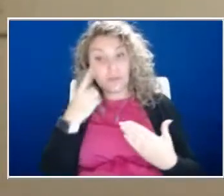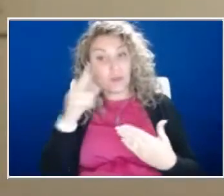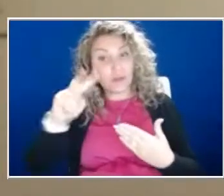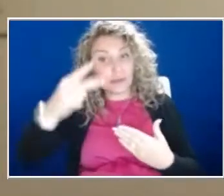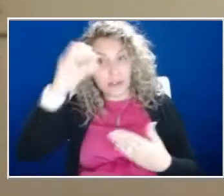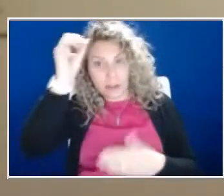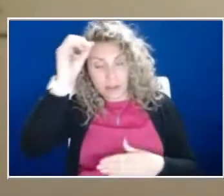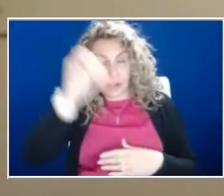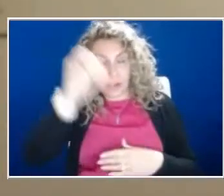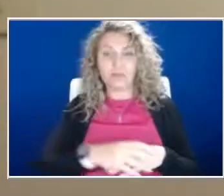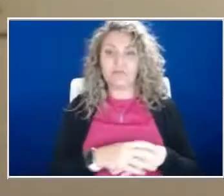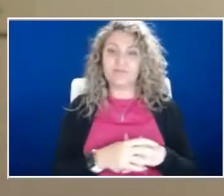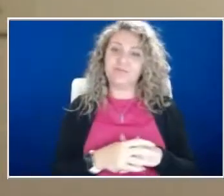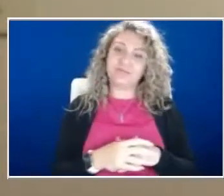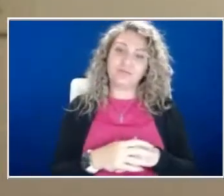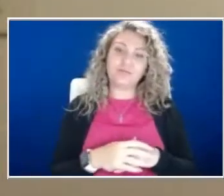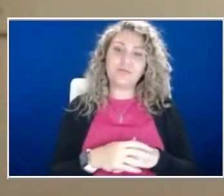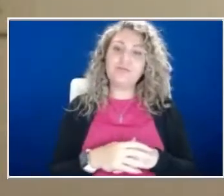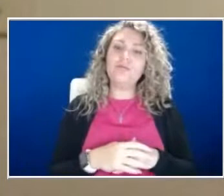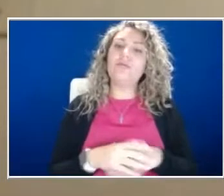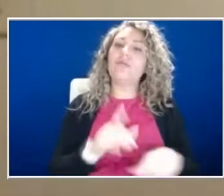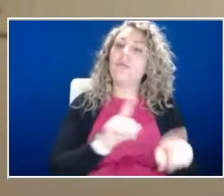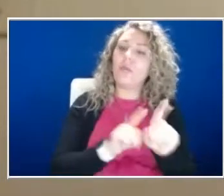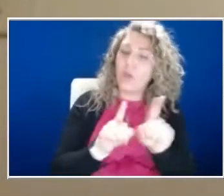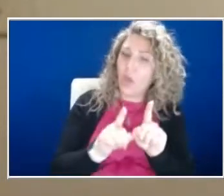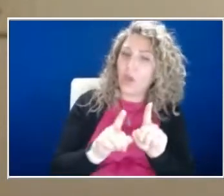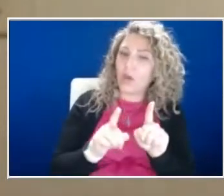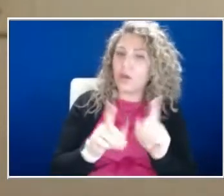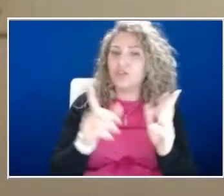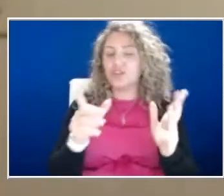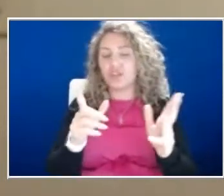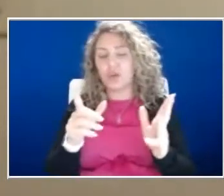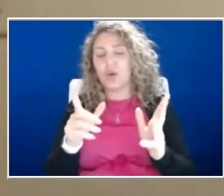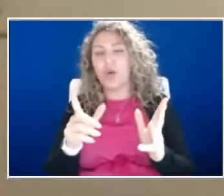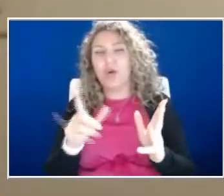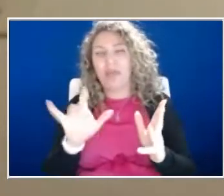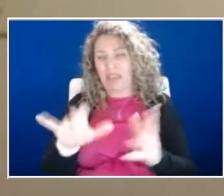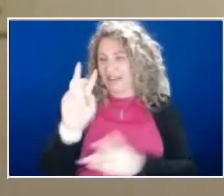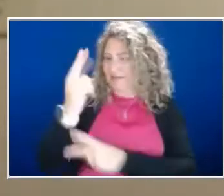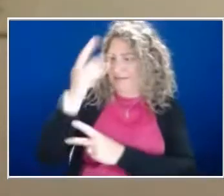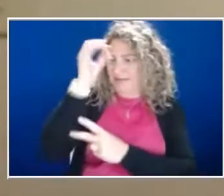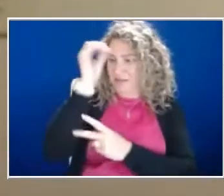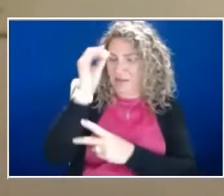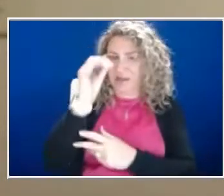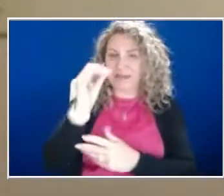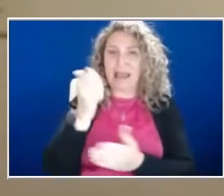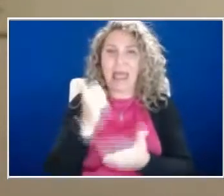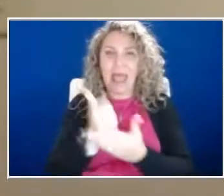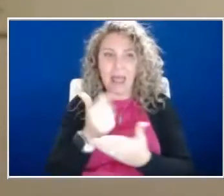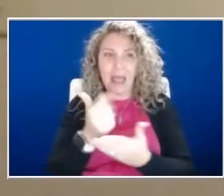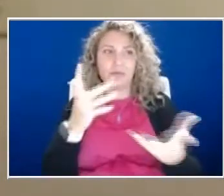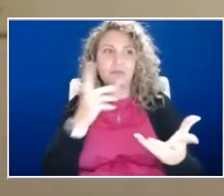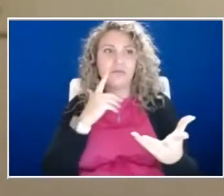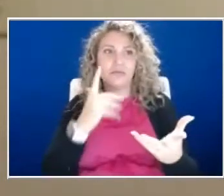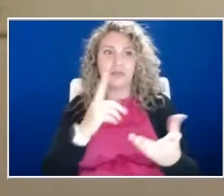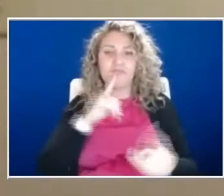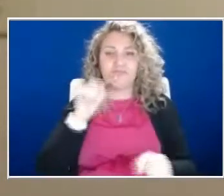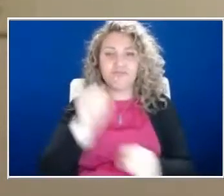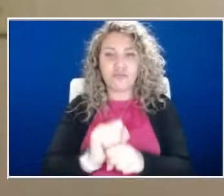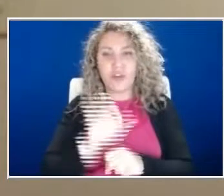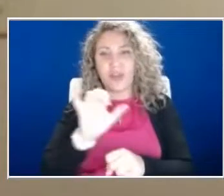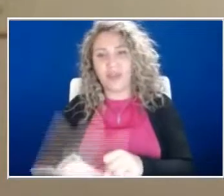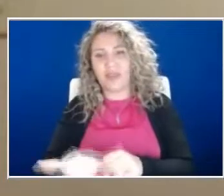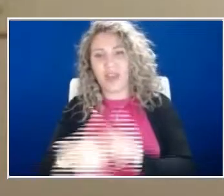I also believe that a second opinion helps you to solidify the information. Initially, when I, talked about my breast